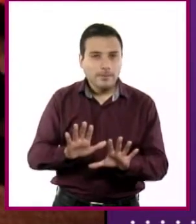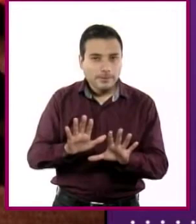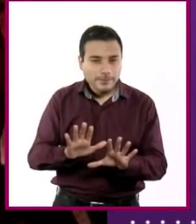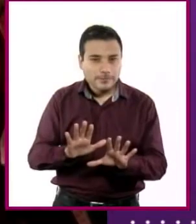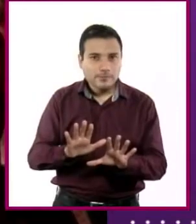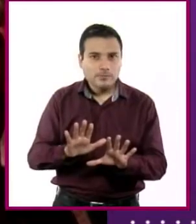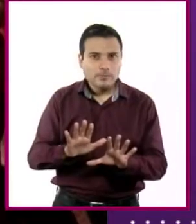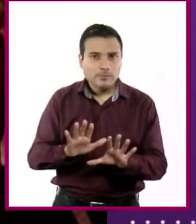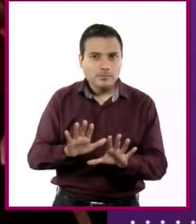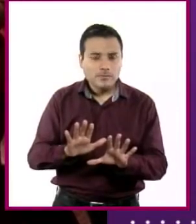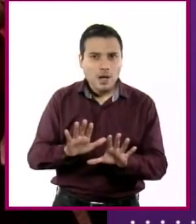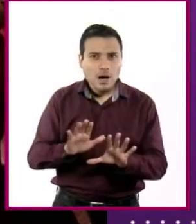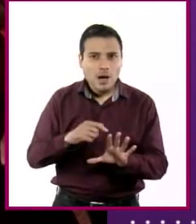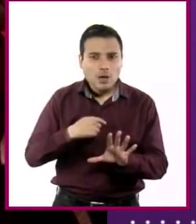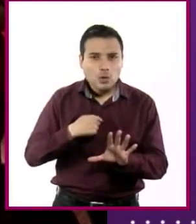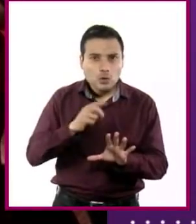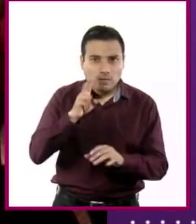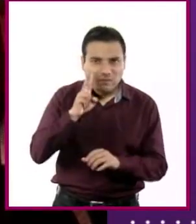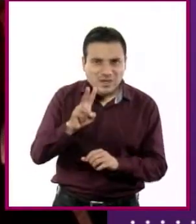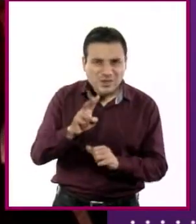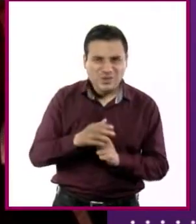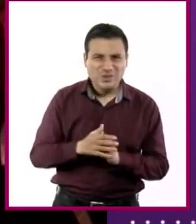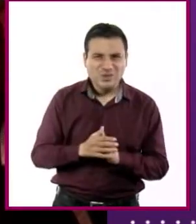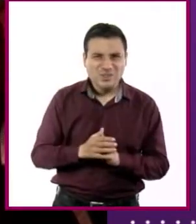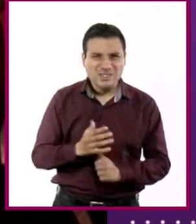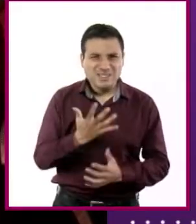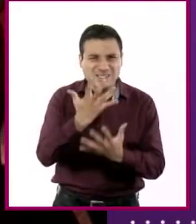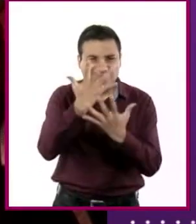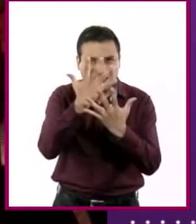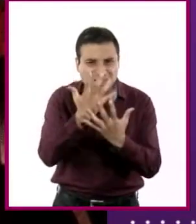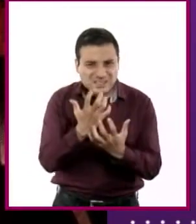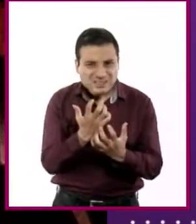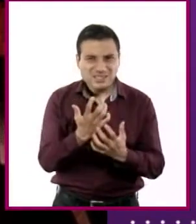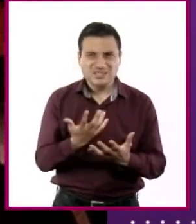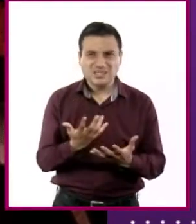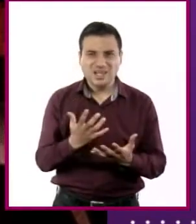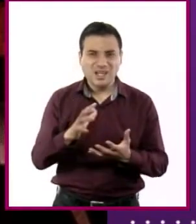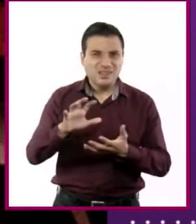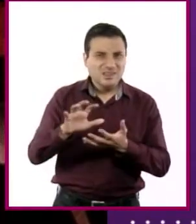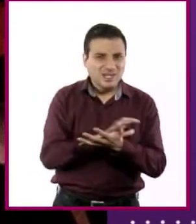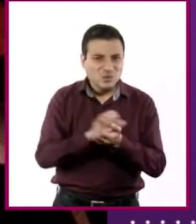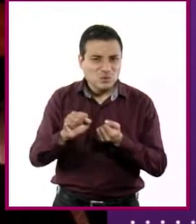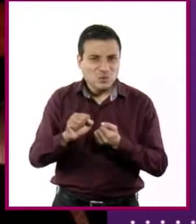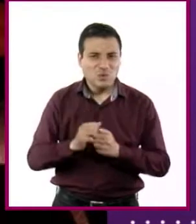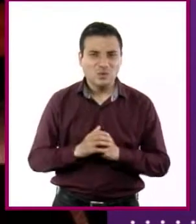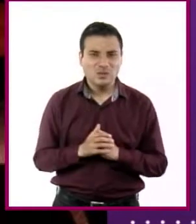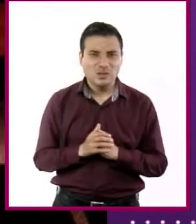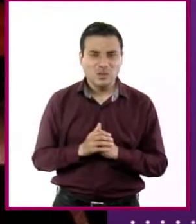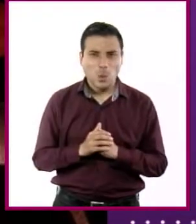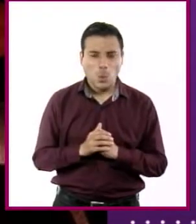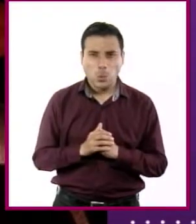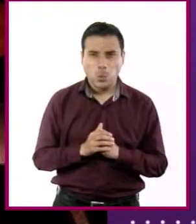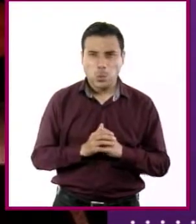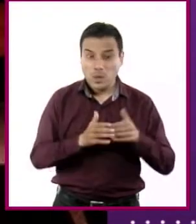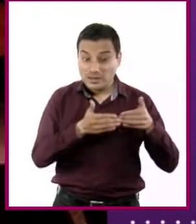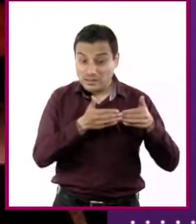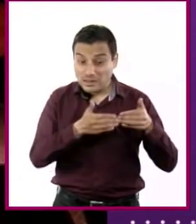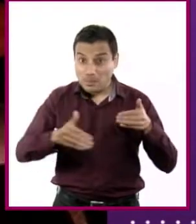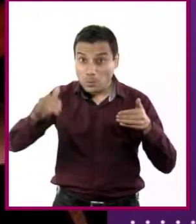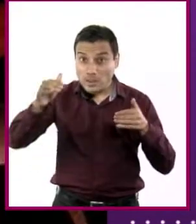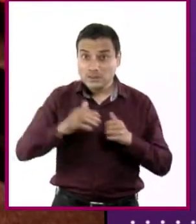I see sadness and destruction. Destruction? After that, you will